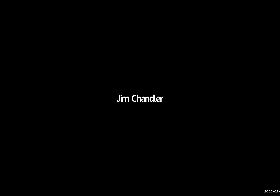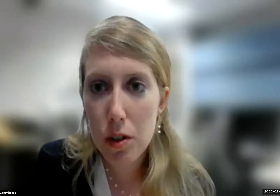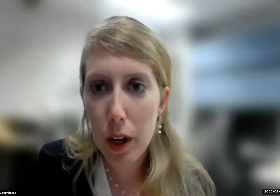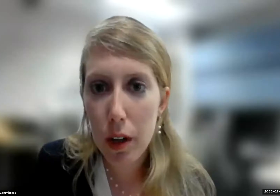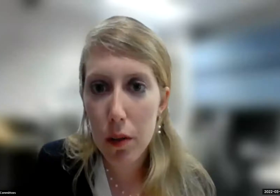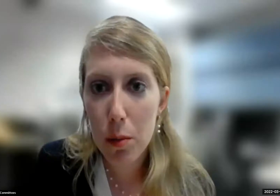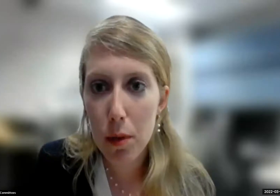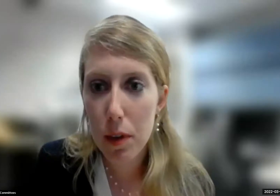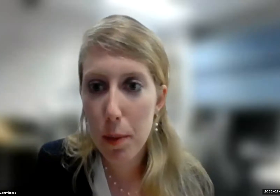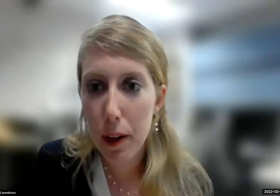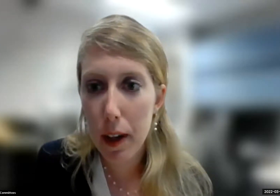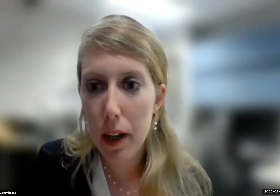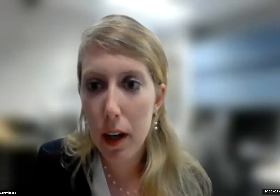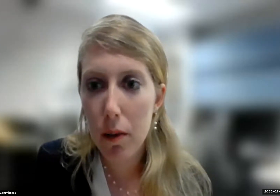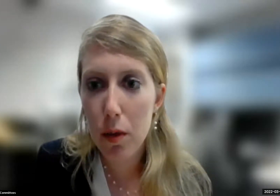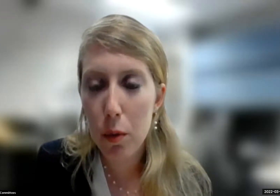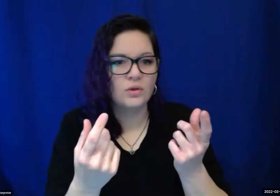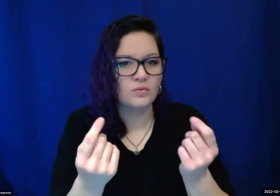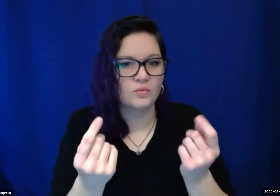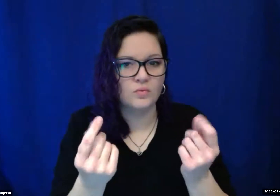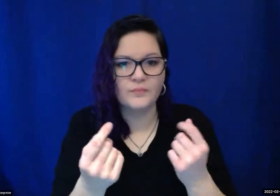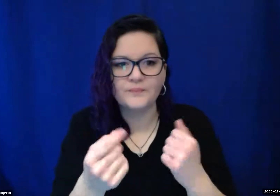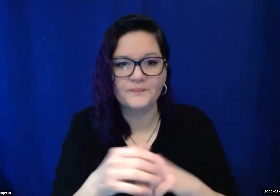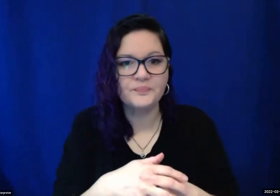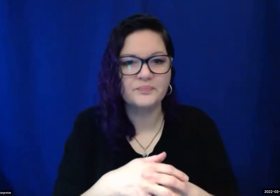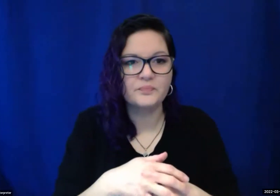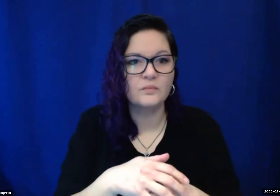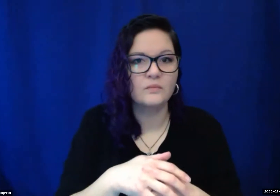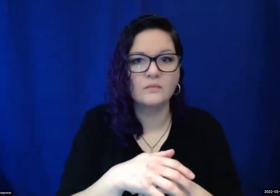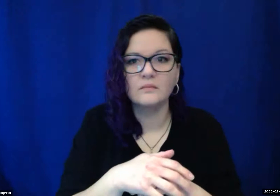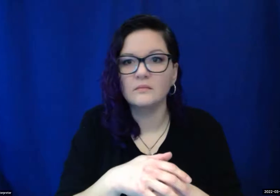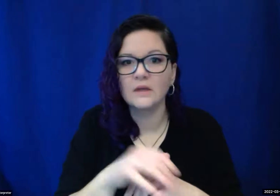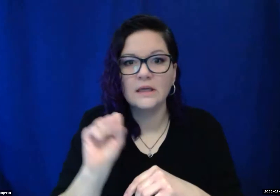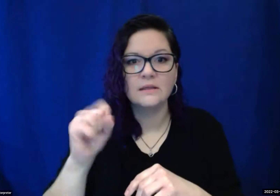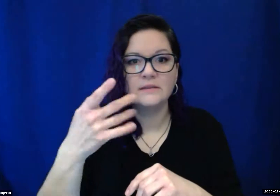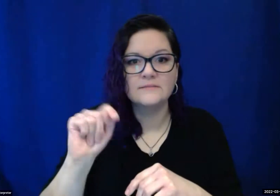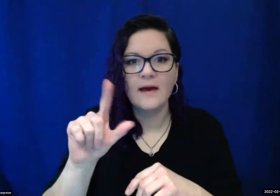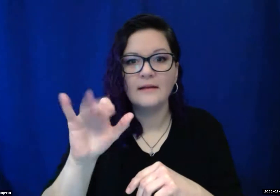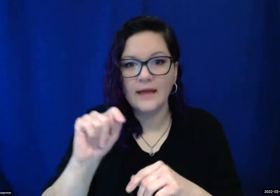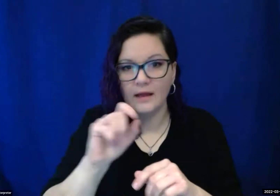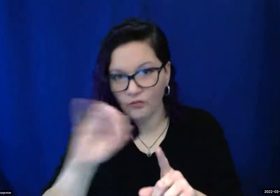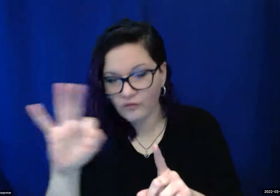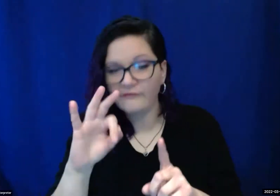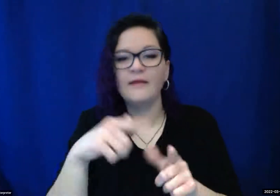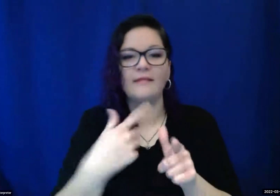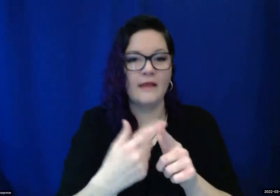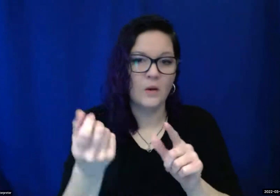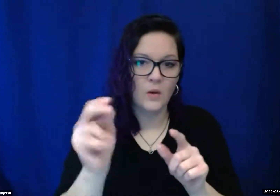I'm gonna just try to remove the spotlight for 1 second and spotlight Kim again.